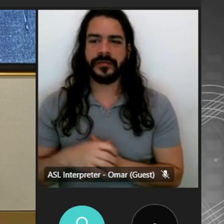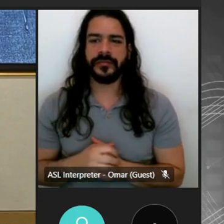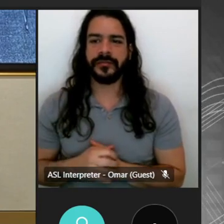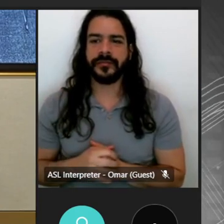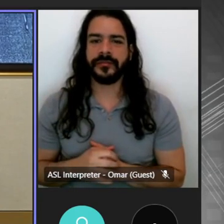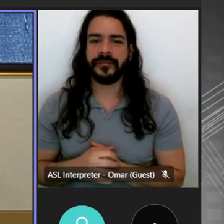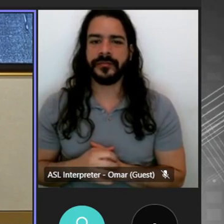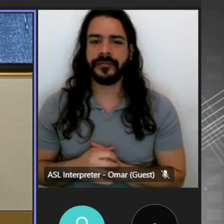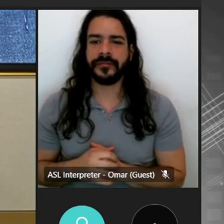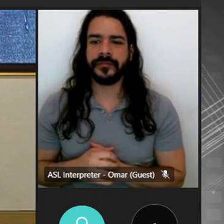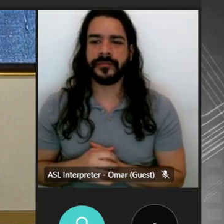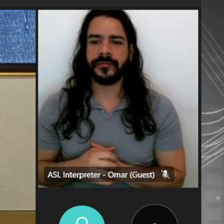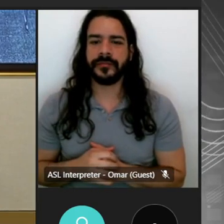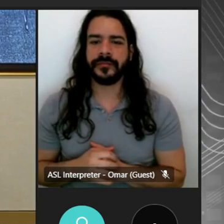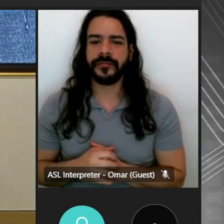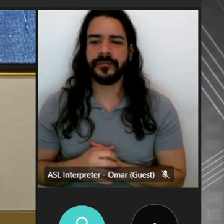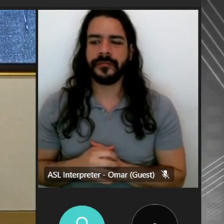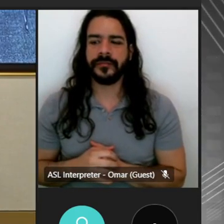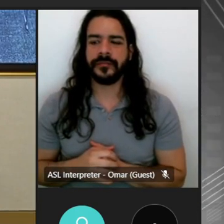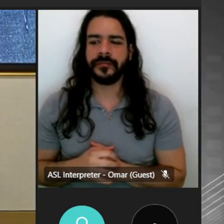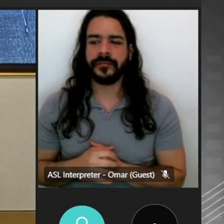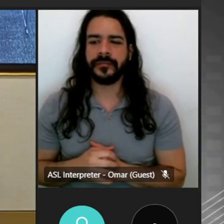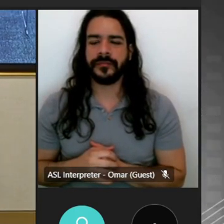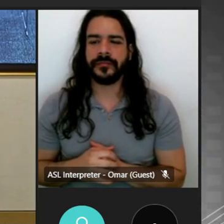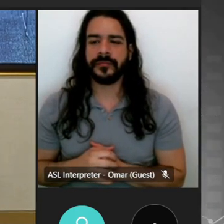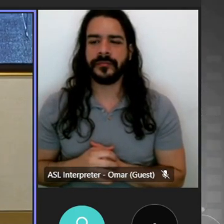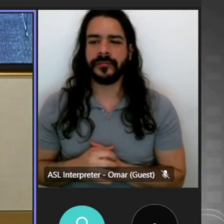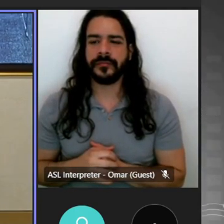Zuri Lee.